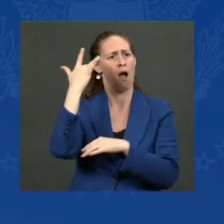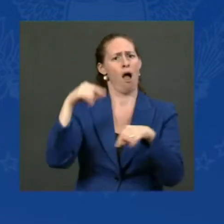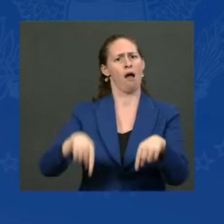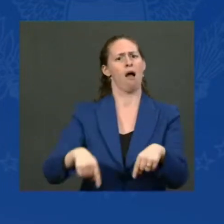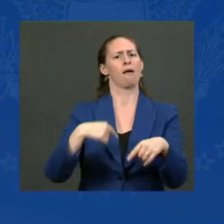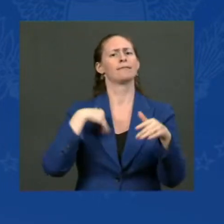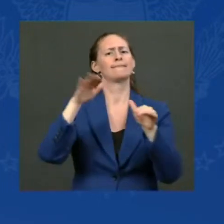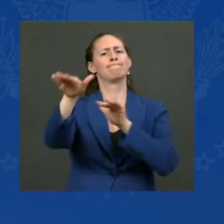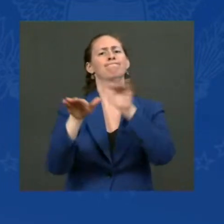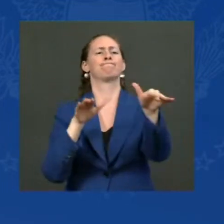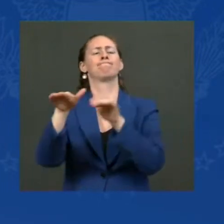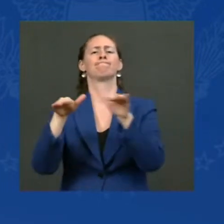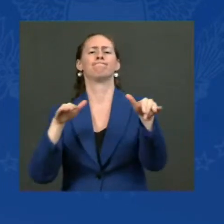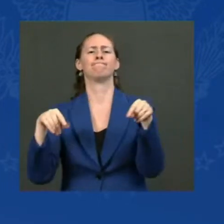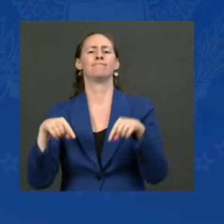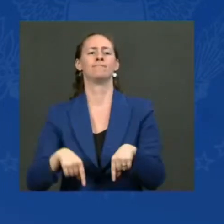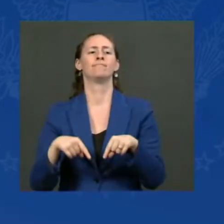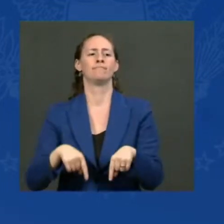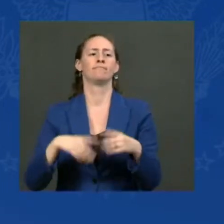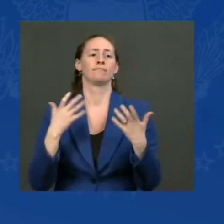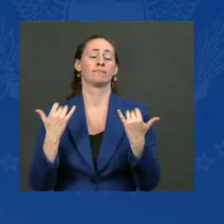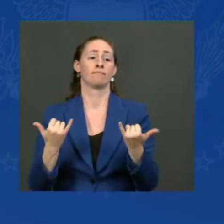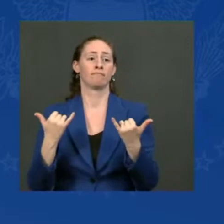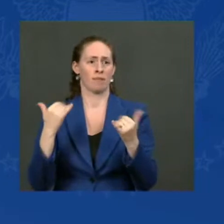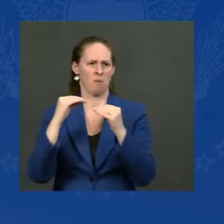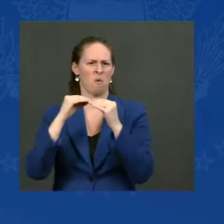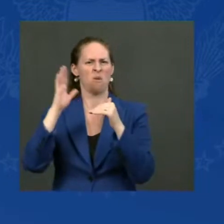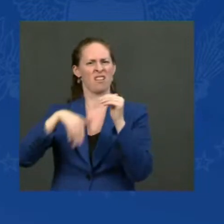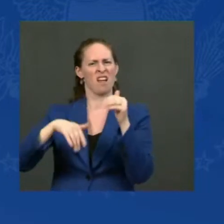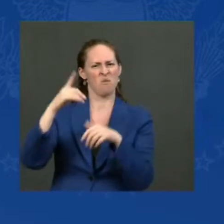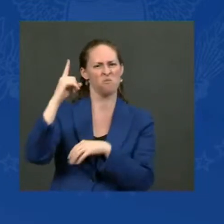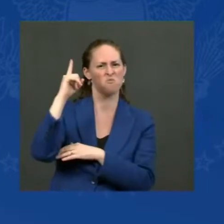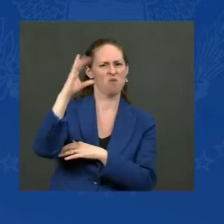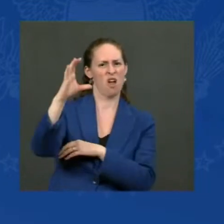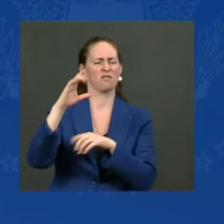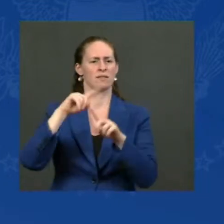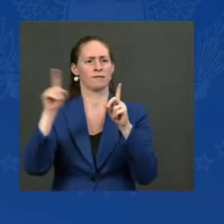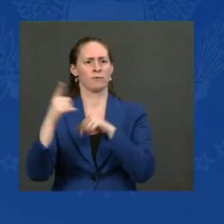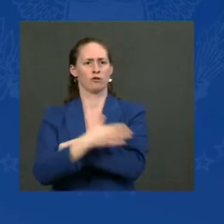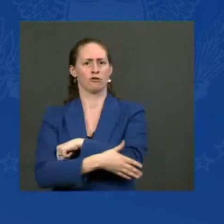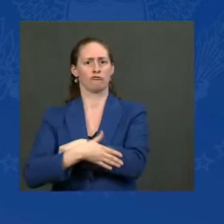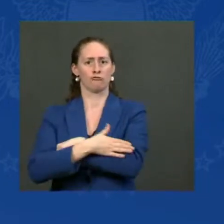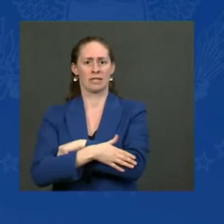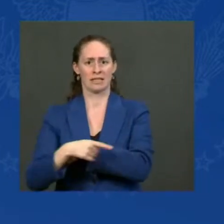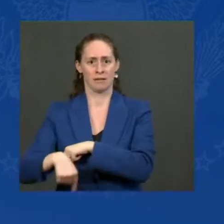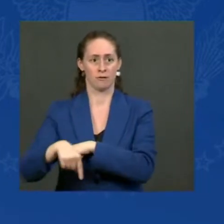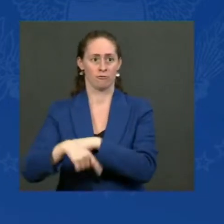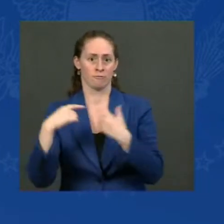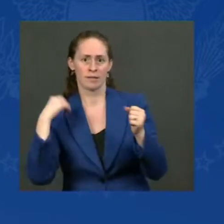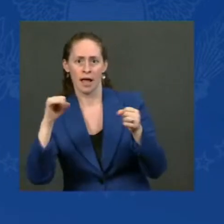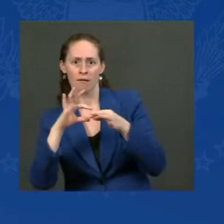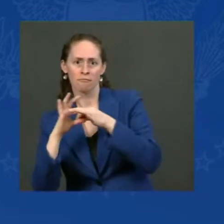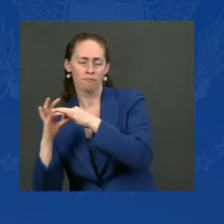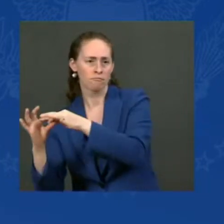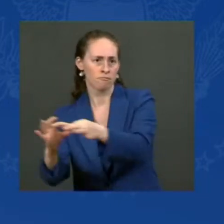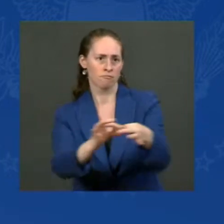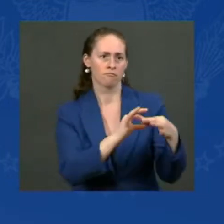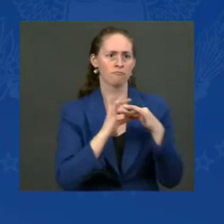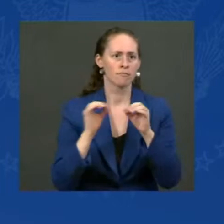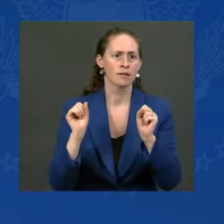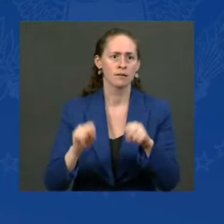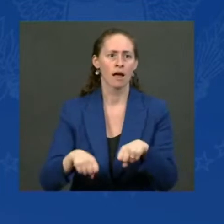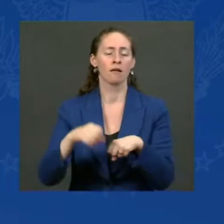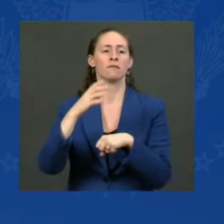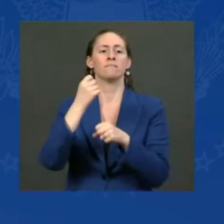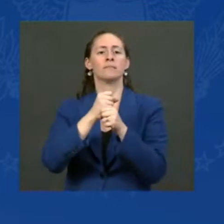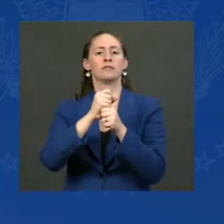why more than 100 nations united again around a shared statement, and the Security Council adopted a